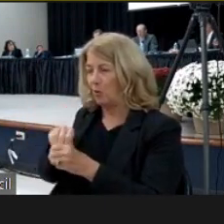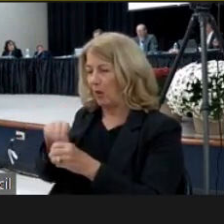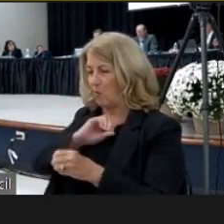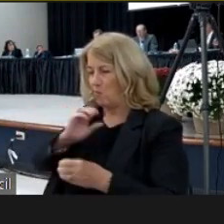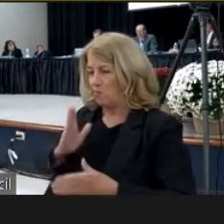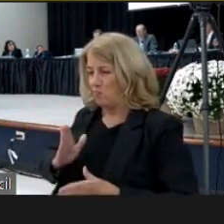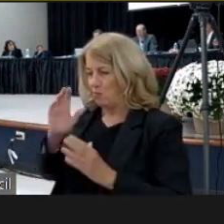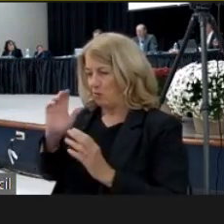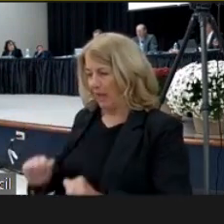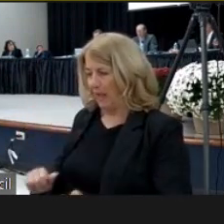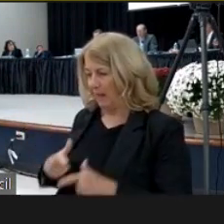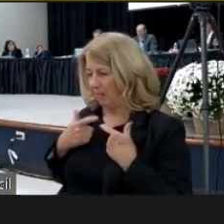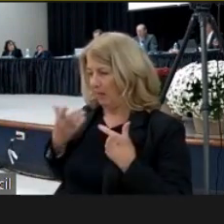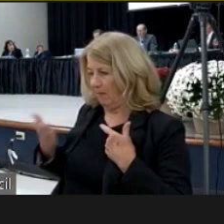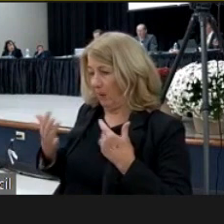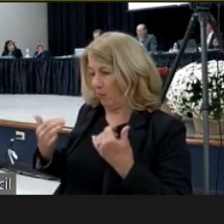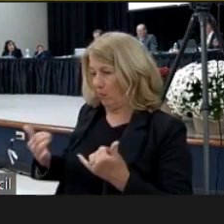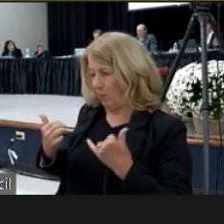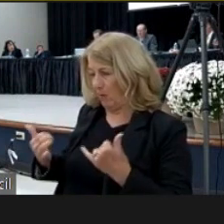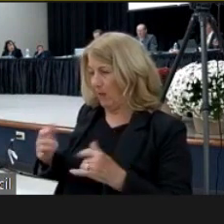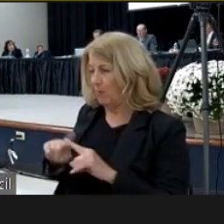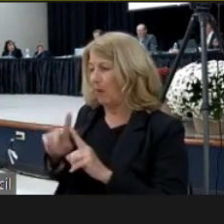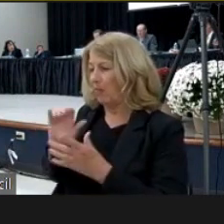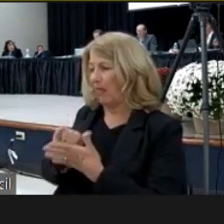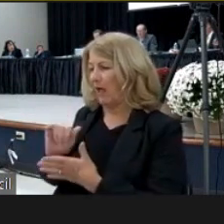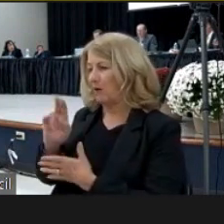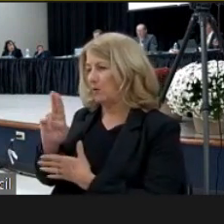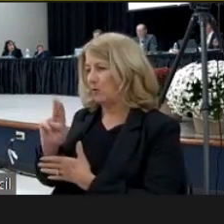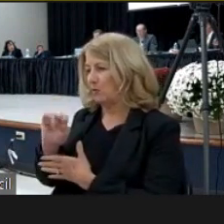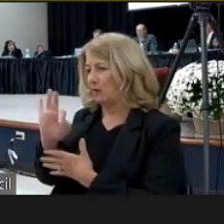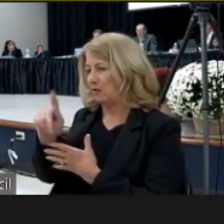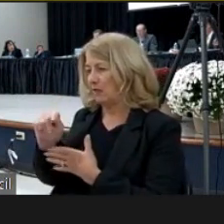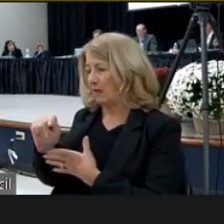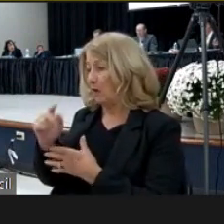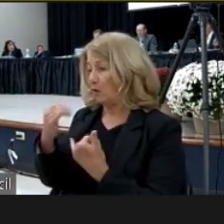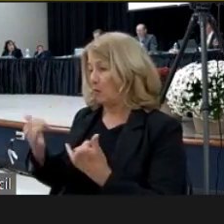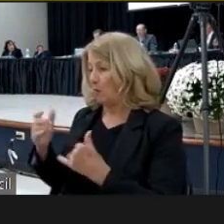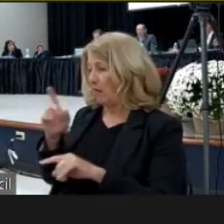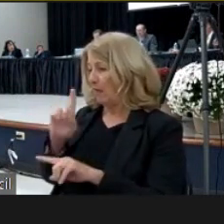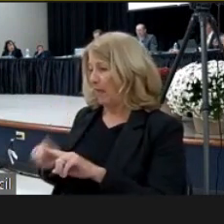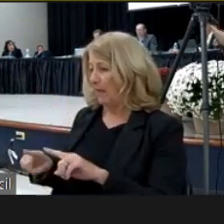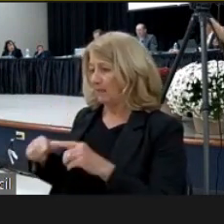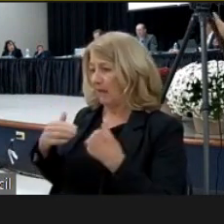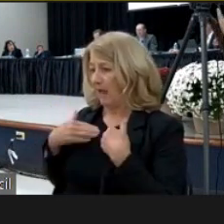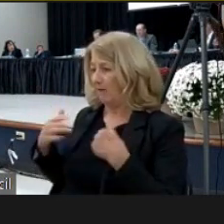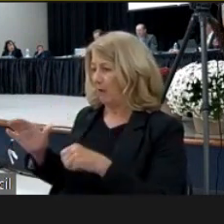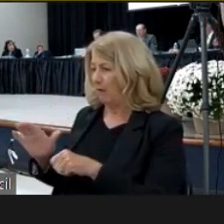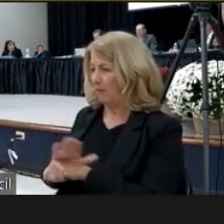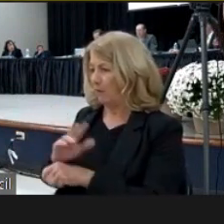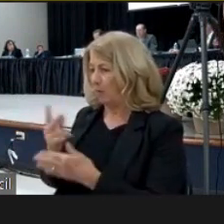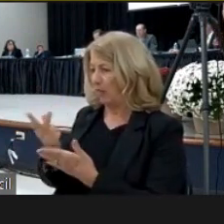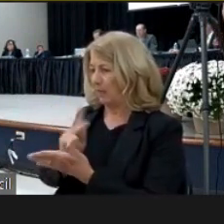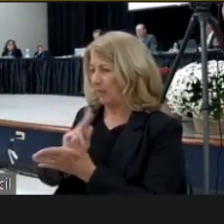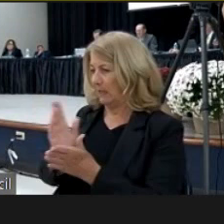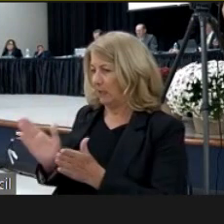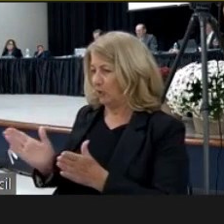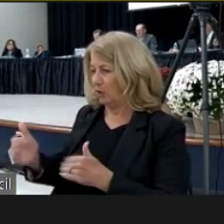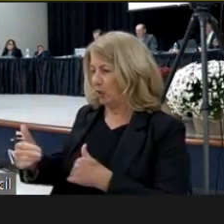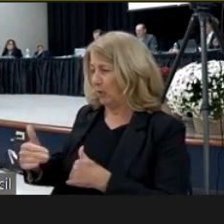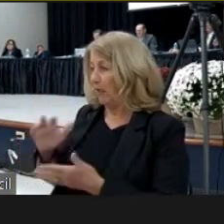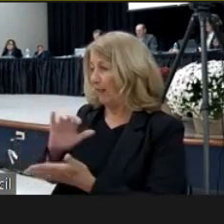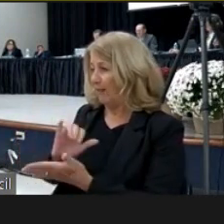there currently, but that unit currently cannot have a full kitchen. And that's the